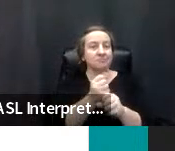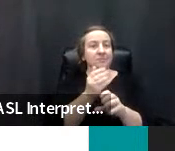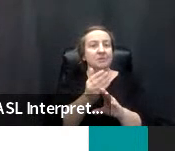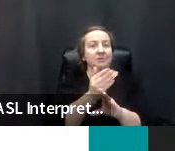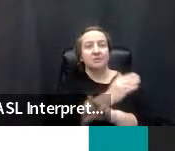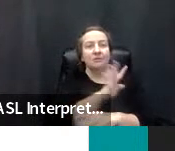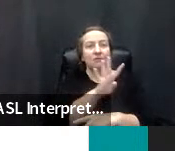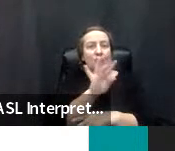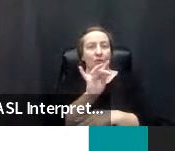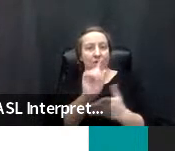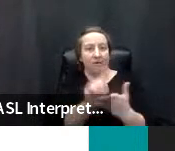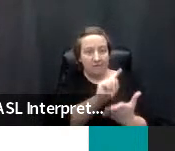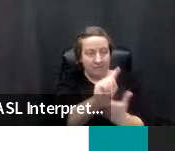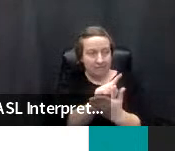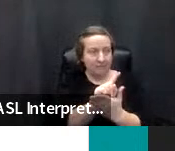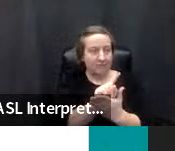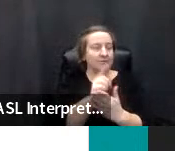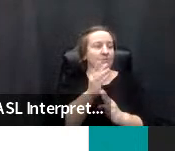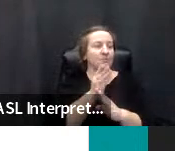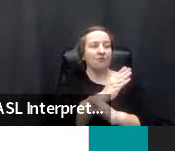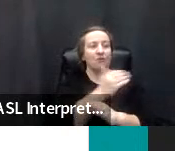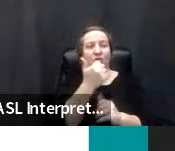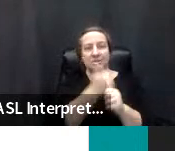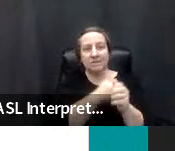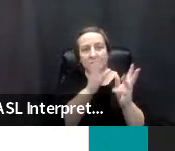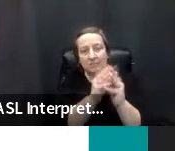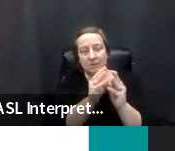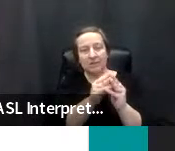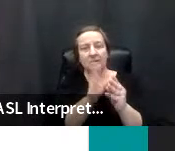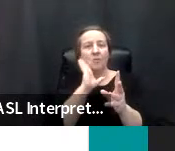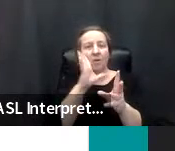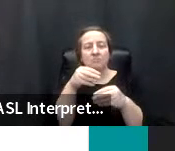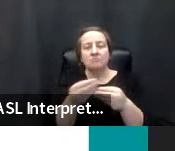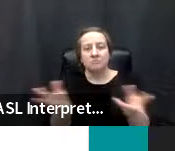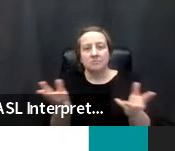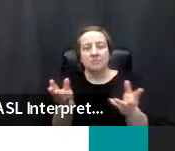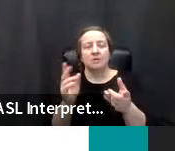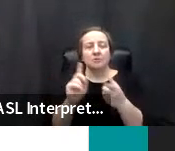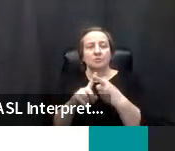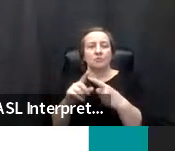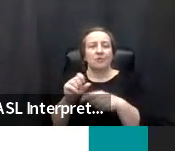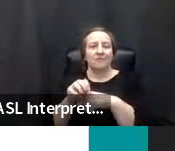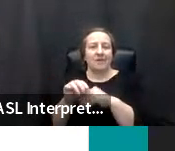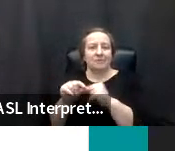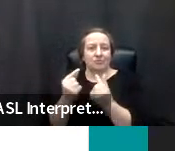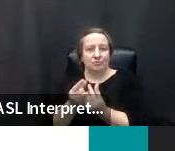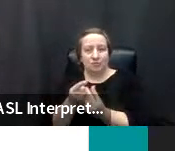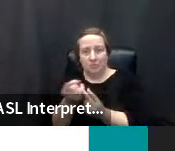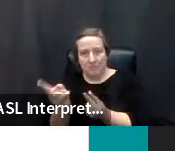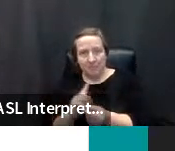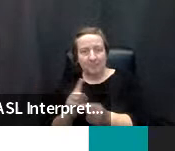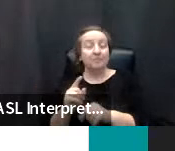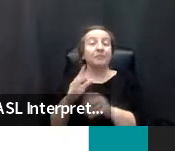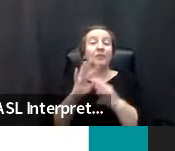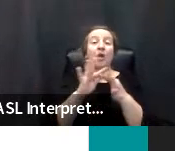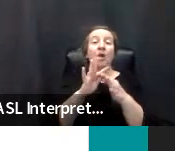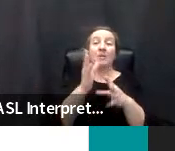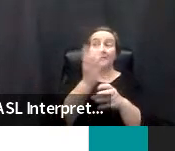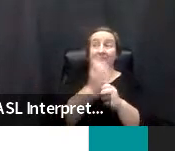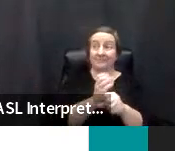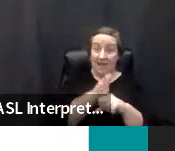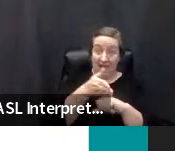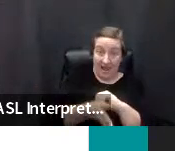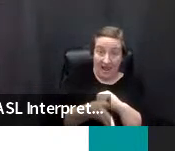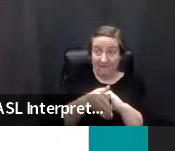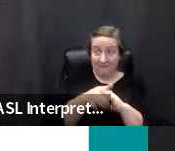48 hours in advance of each upcoming meeting in order to be distributed to advisory group members. Comments received after that point will